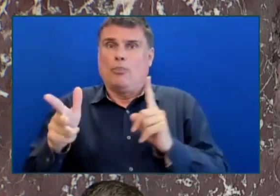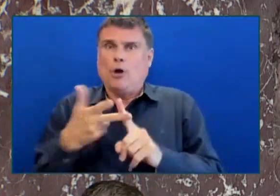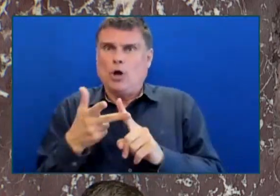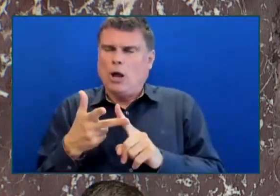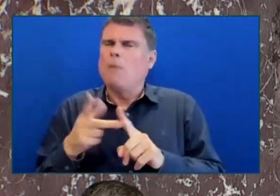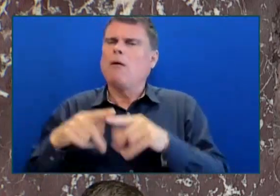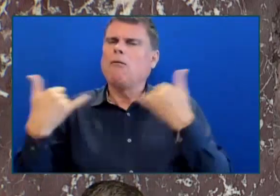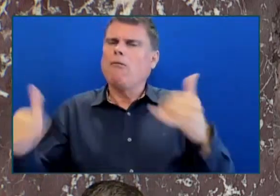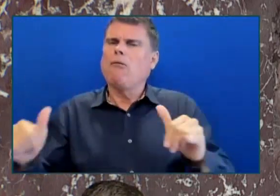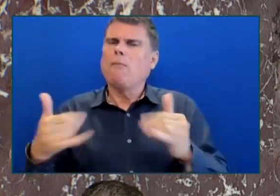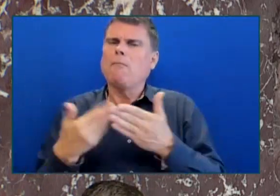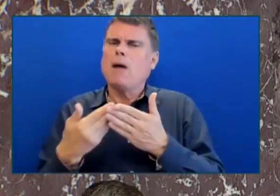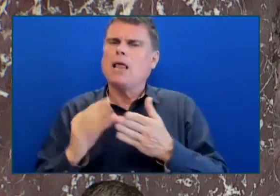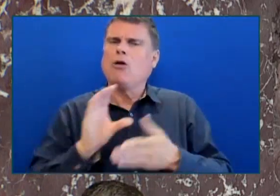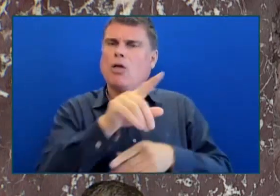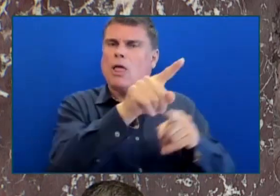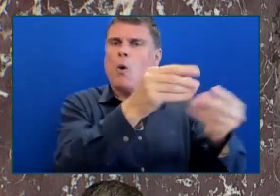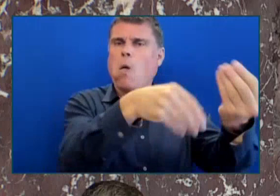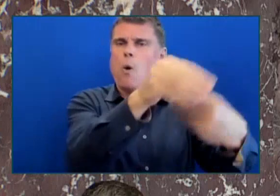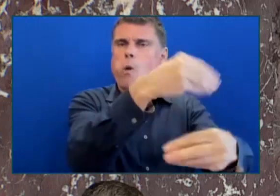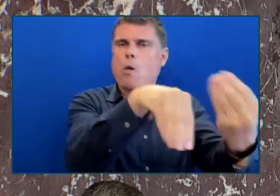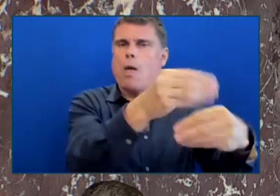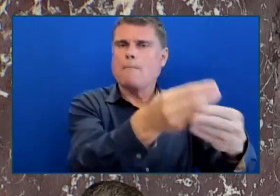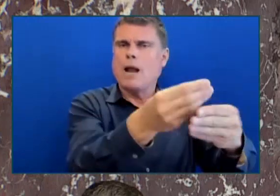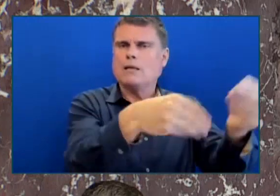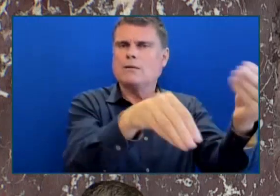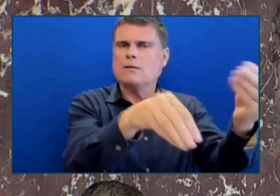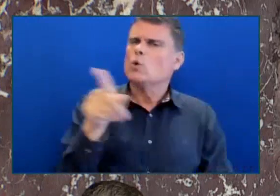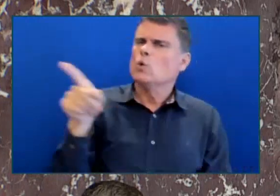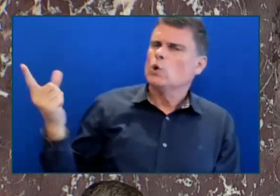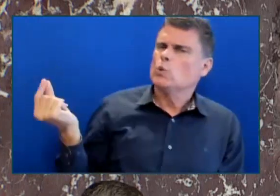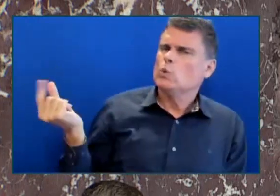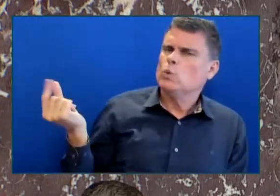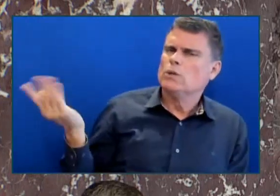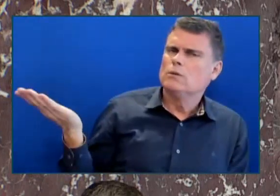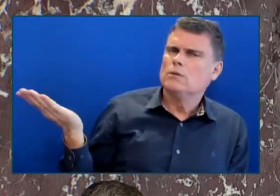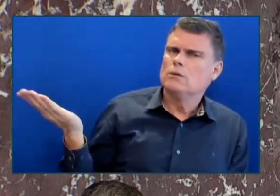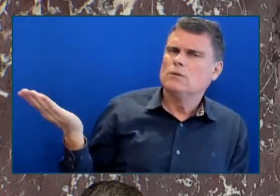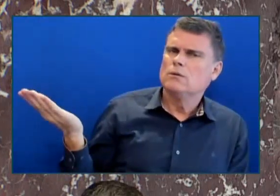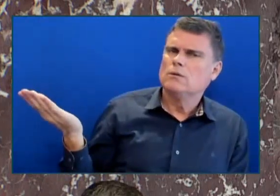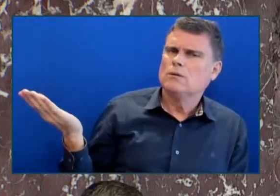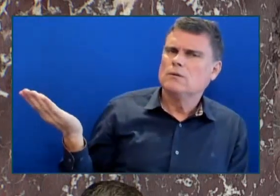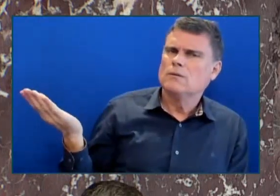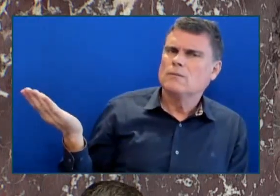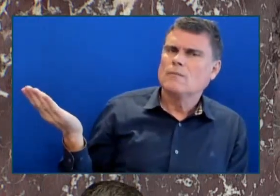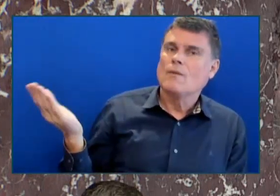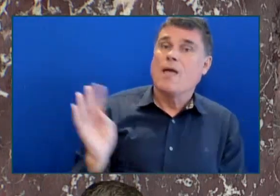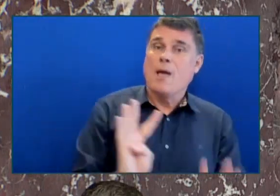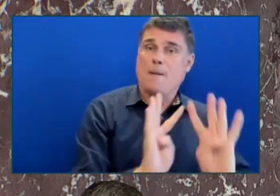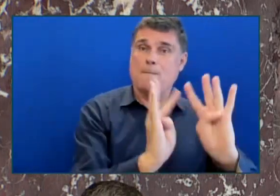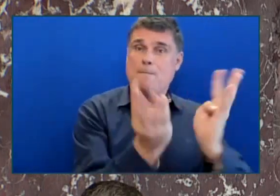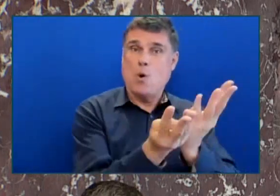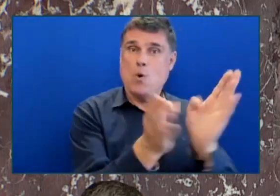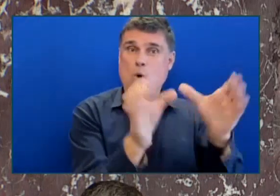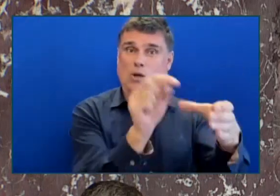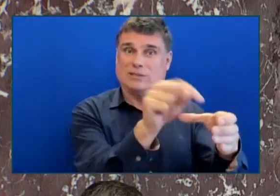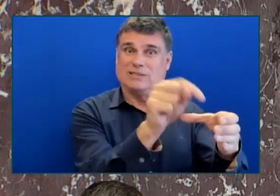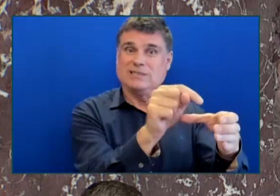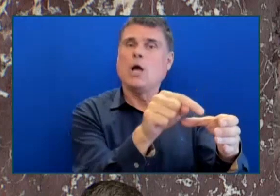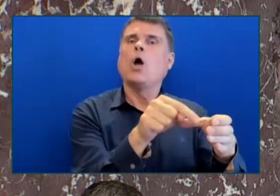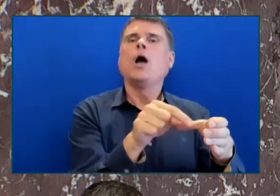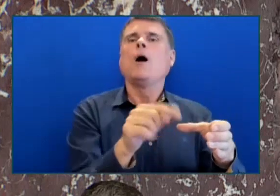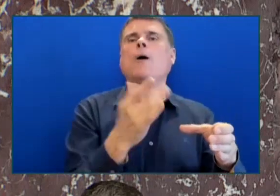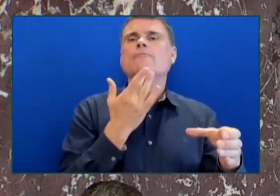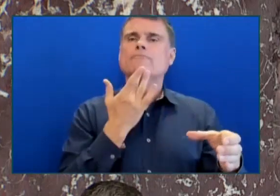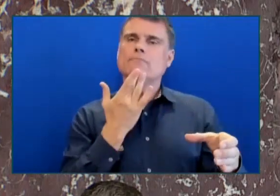that? They put their hand-appointed board in place of BC Housing. And at the same time, they made sure all their friends and